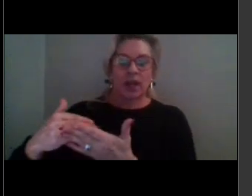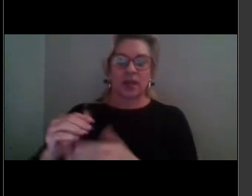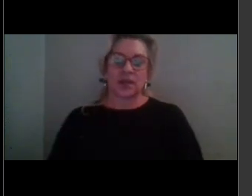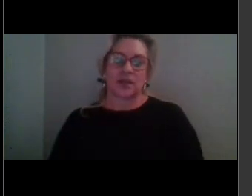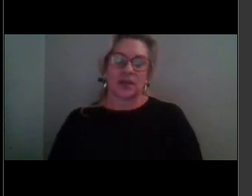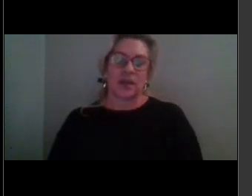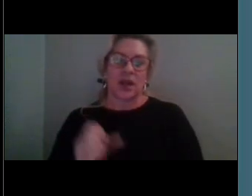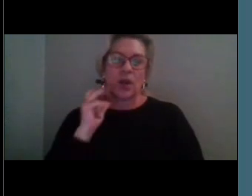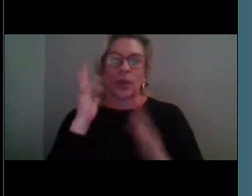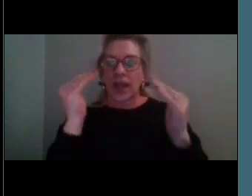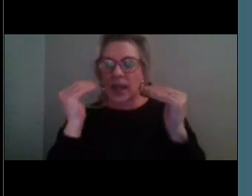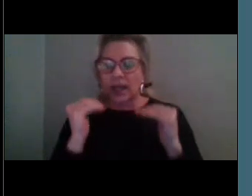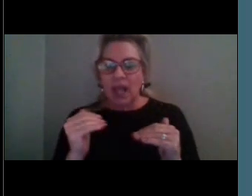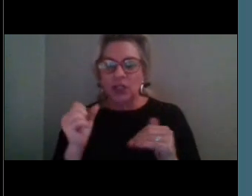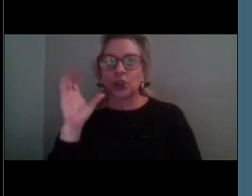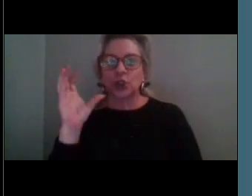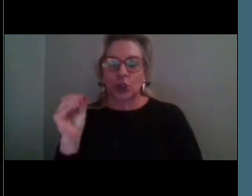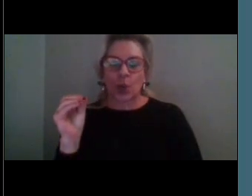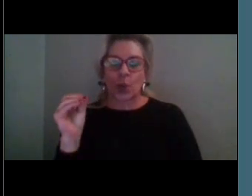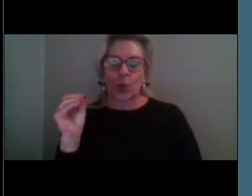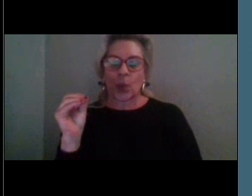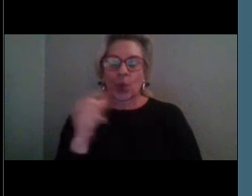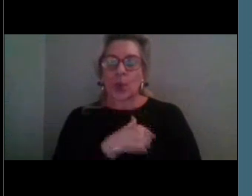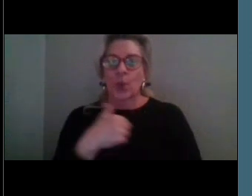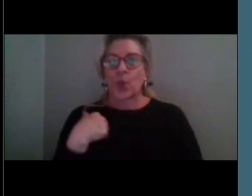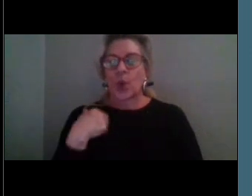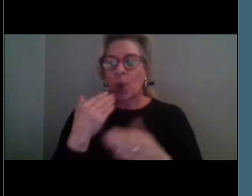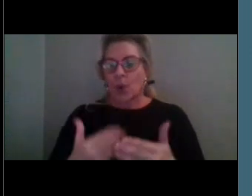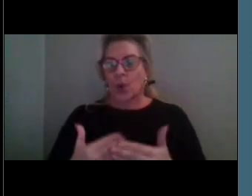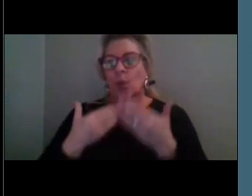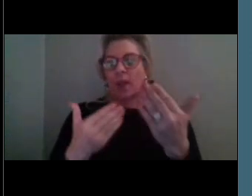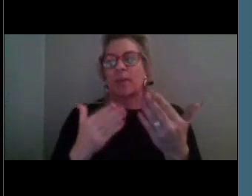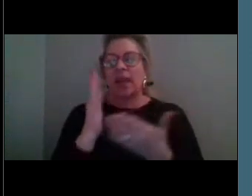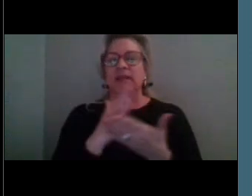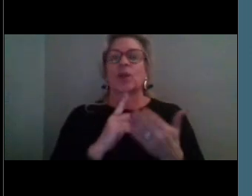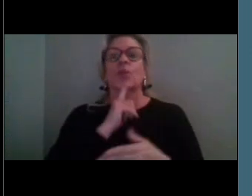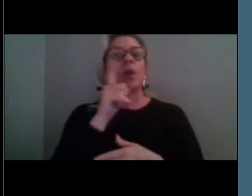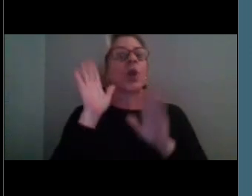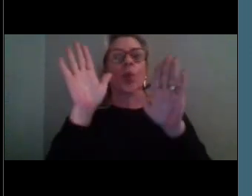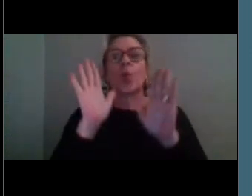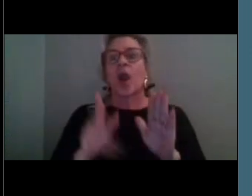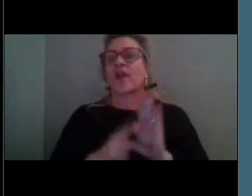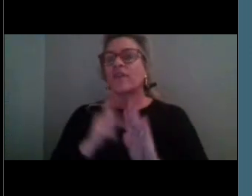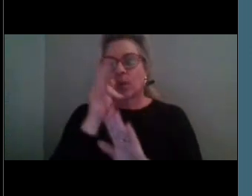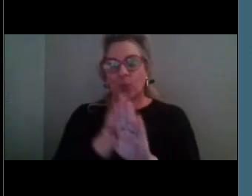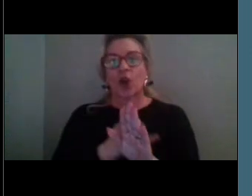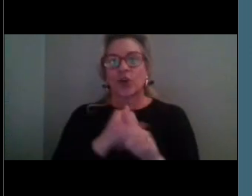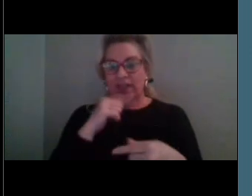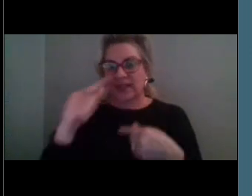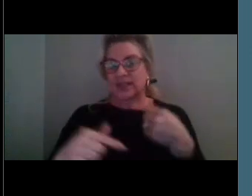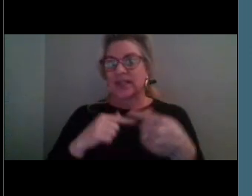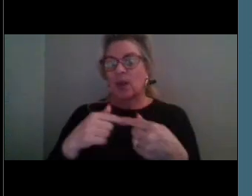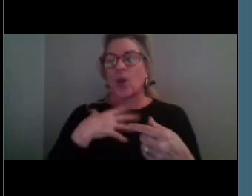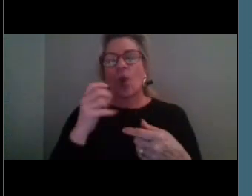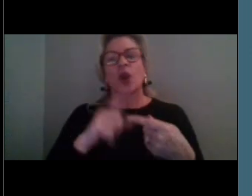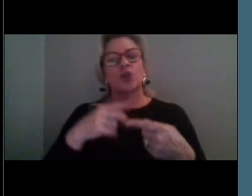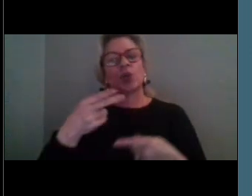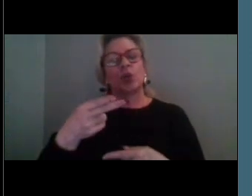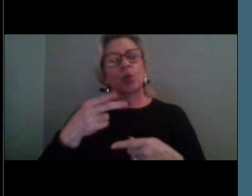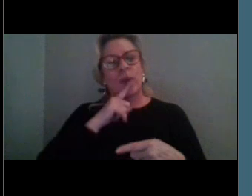Okay. So we're recommending some really great projects this cycle, and we wanted to highlight some of